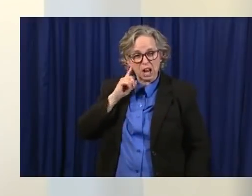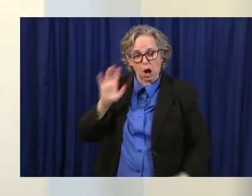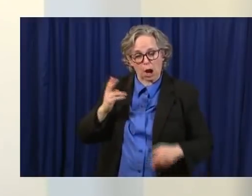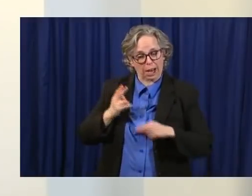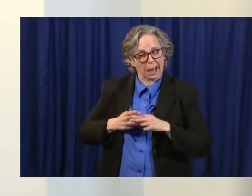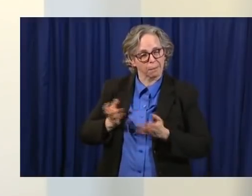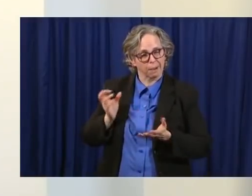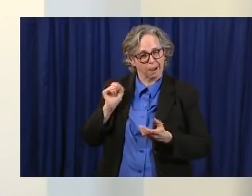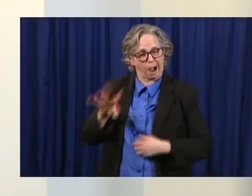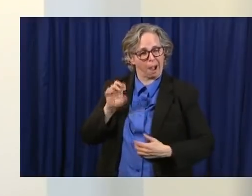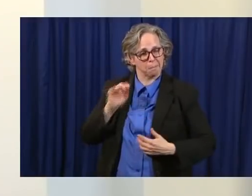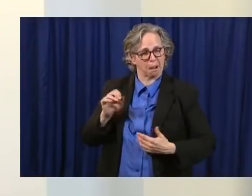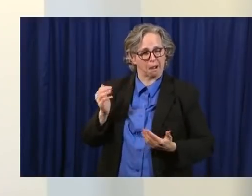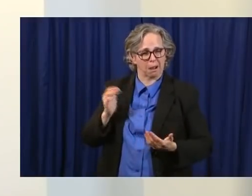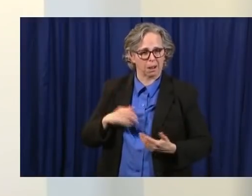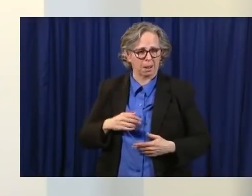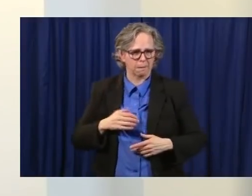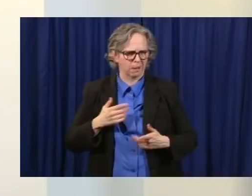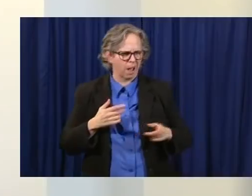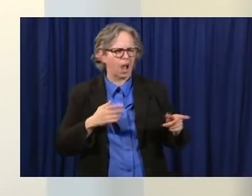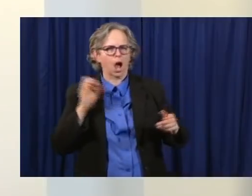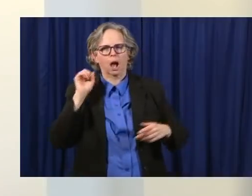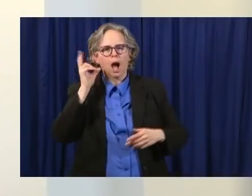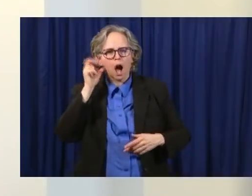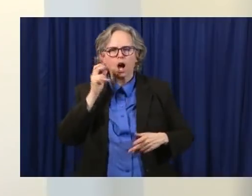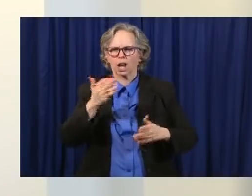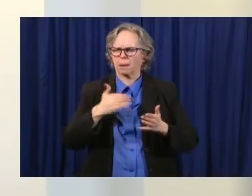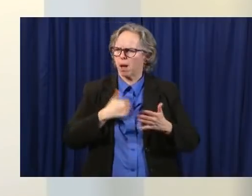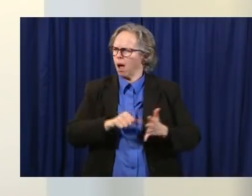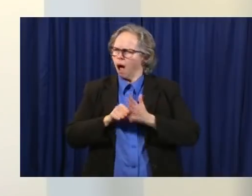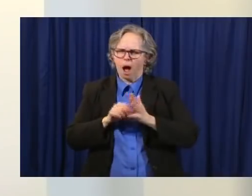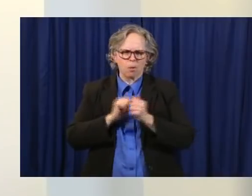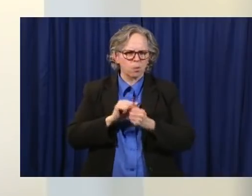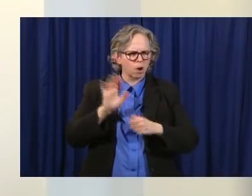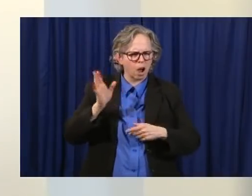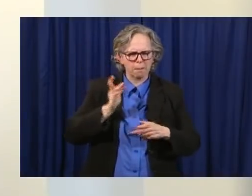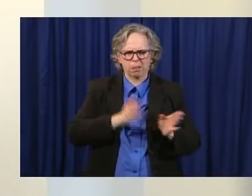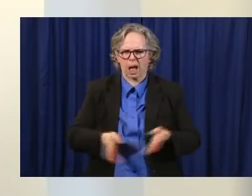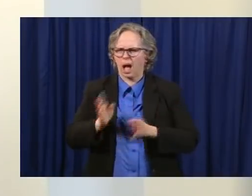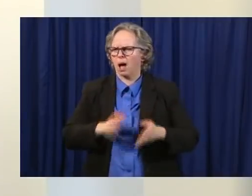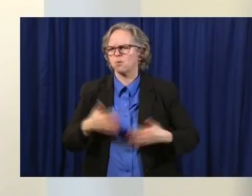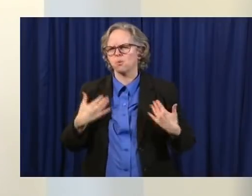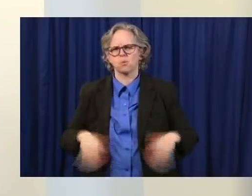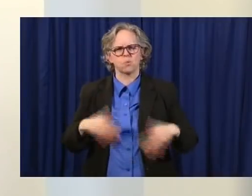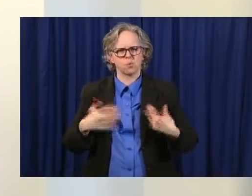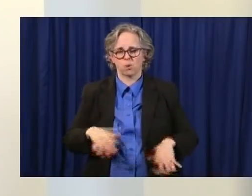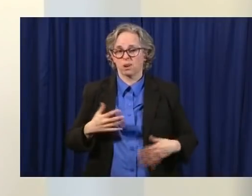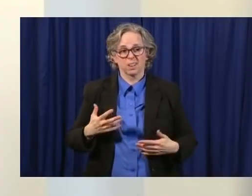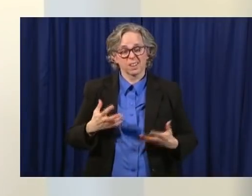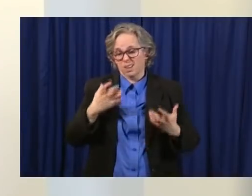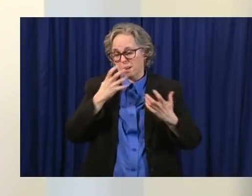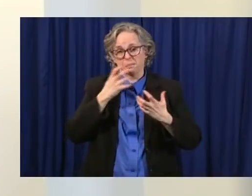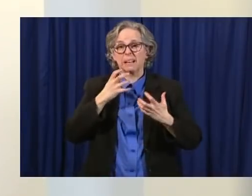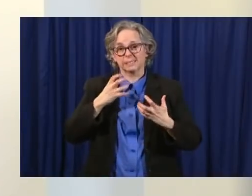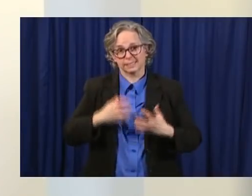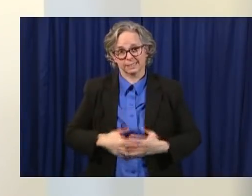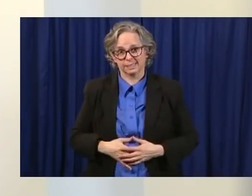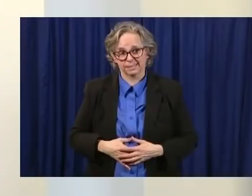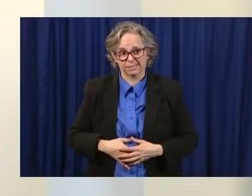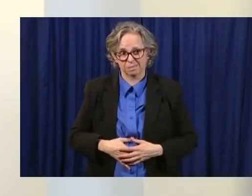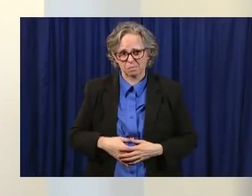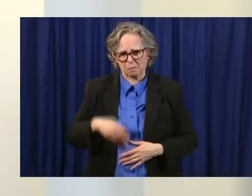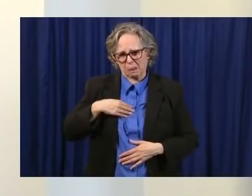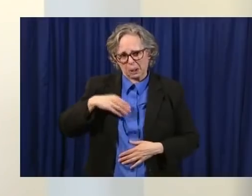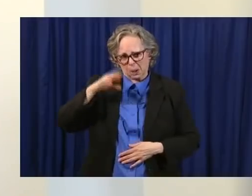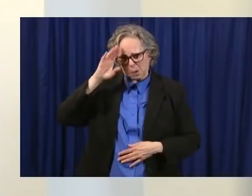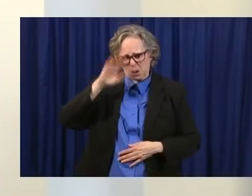states. I really think the plan was an amazing plan. We know it's a difficult